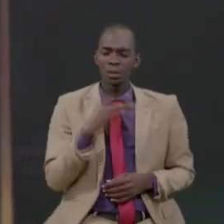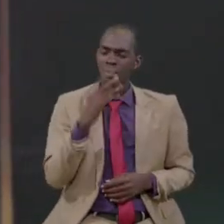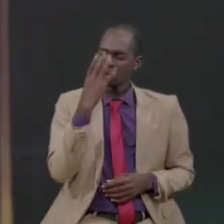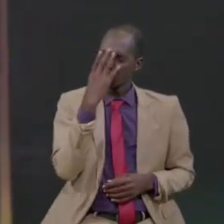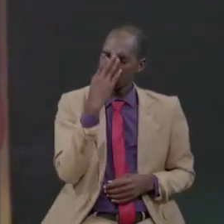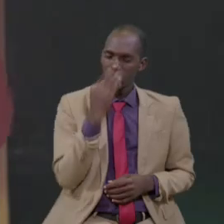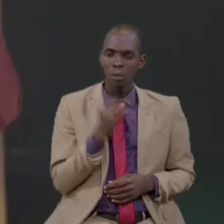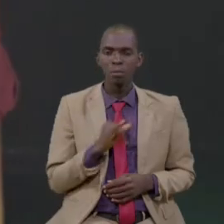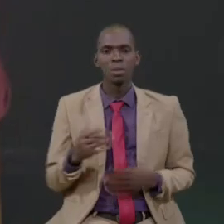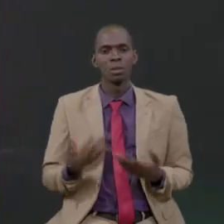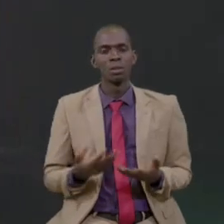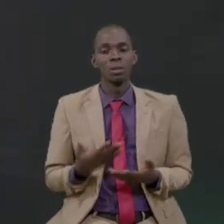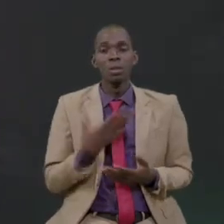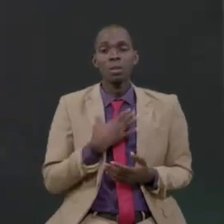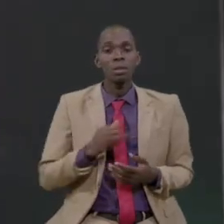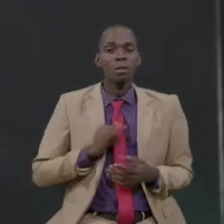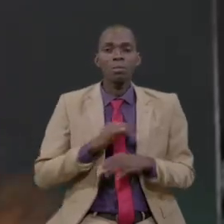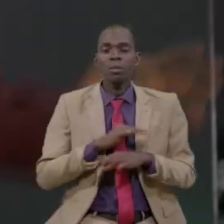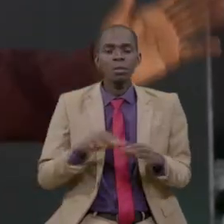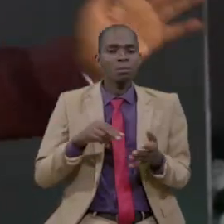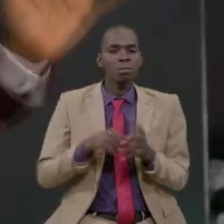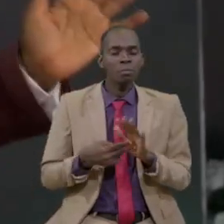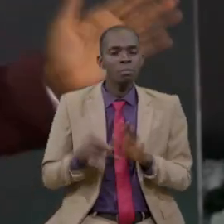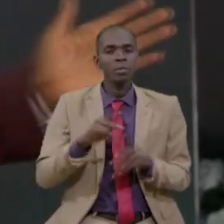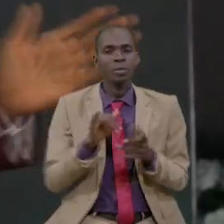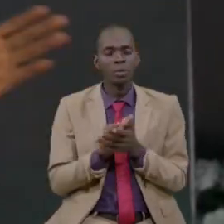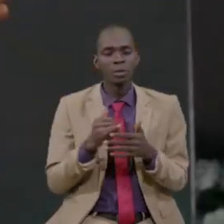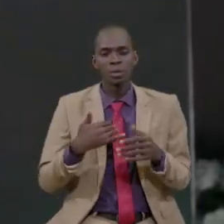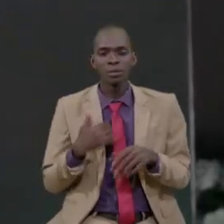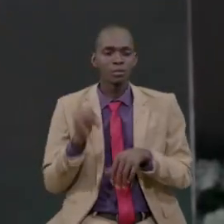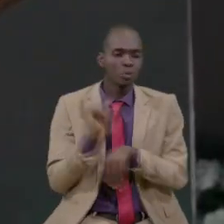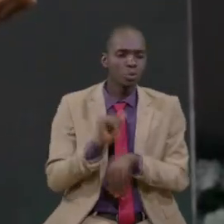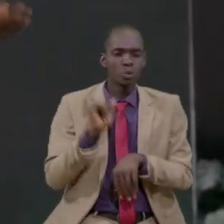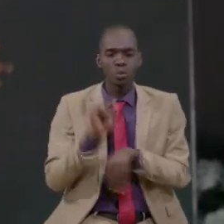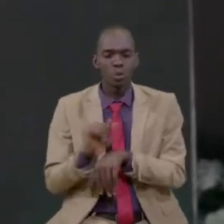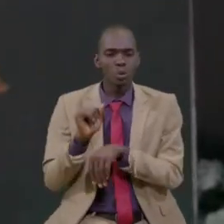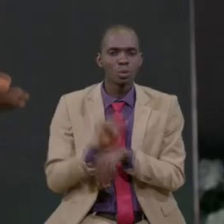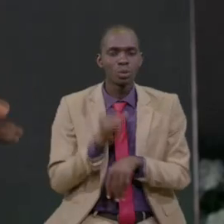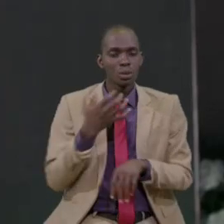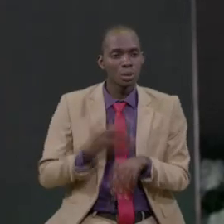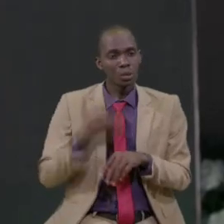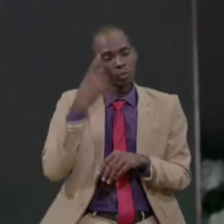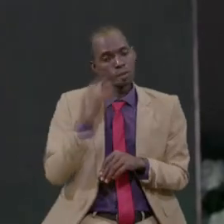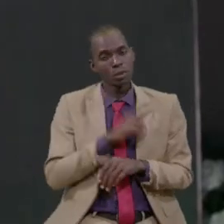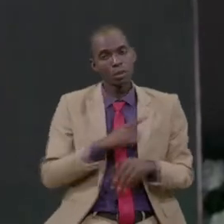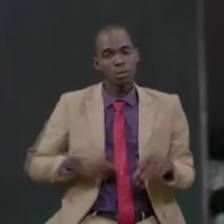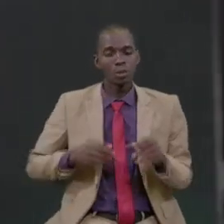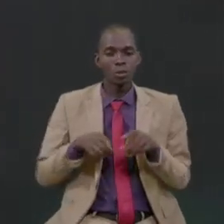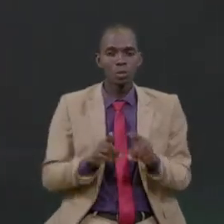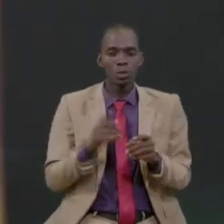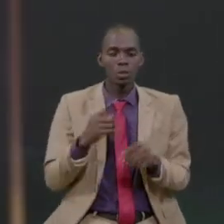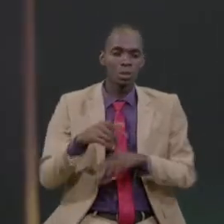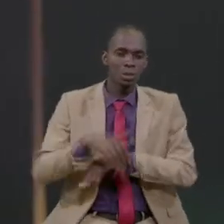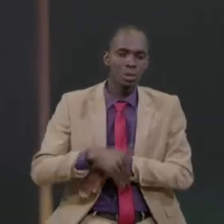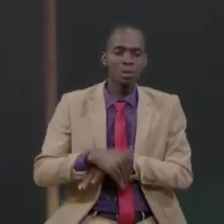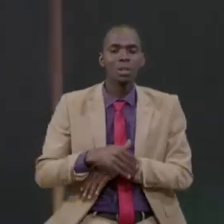of those who have worked hard for the Lord during the night and they didn't sleep in good time. And now